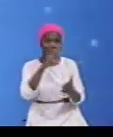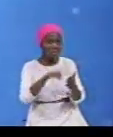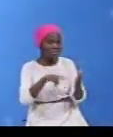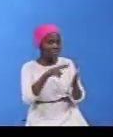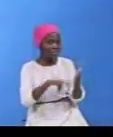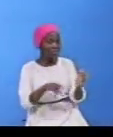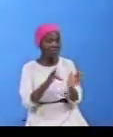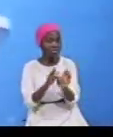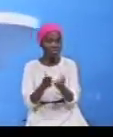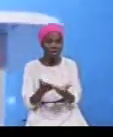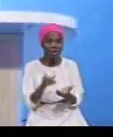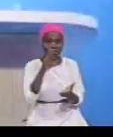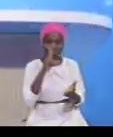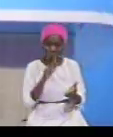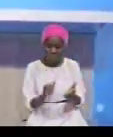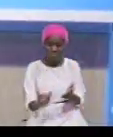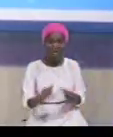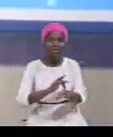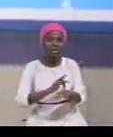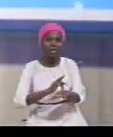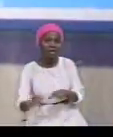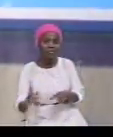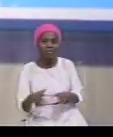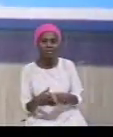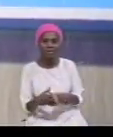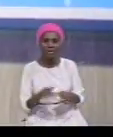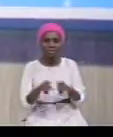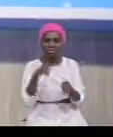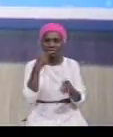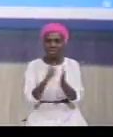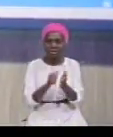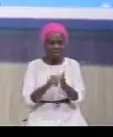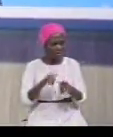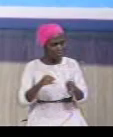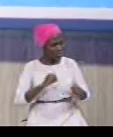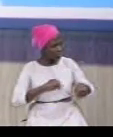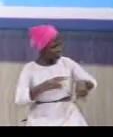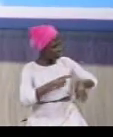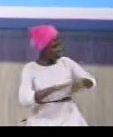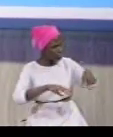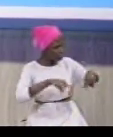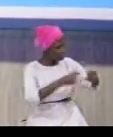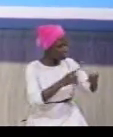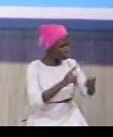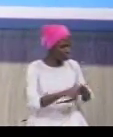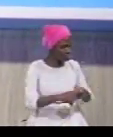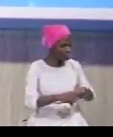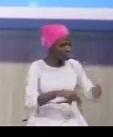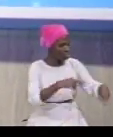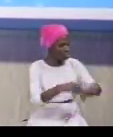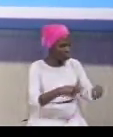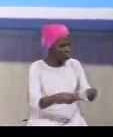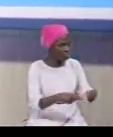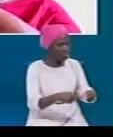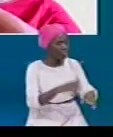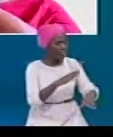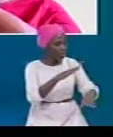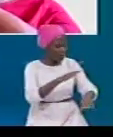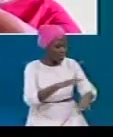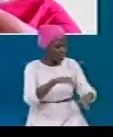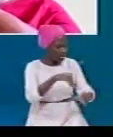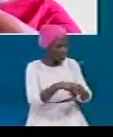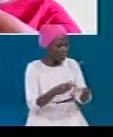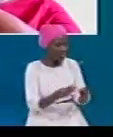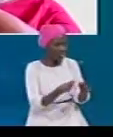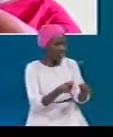how dirty we become. And you'll say, but I didn't go to roll in the mud. Yes, because we need to be cleansed by the